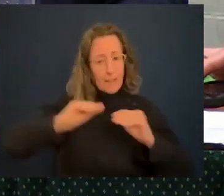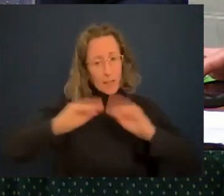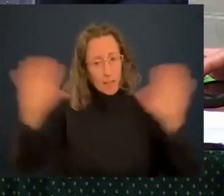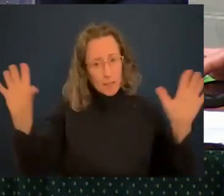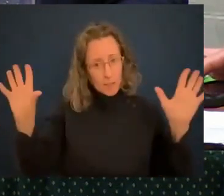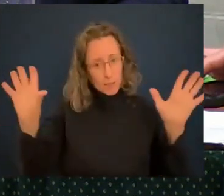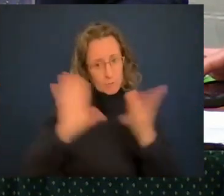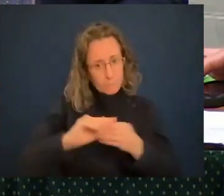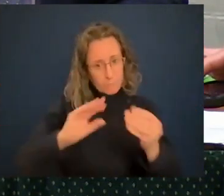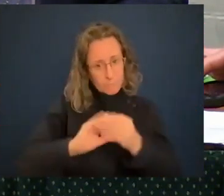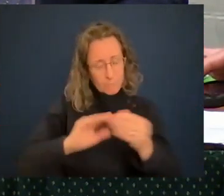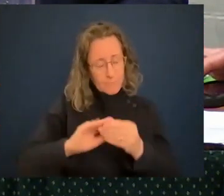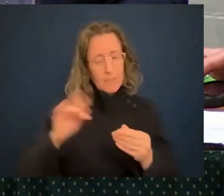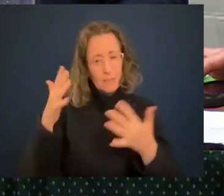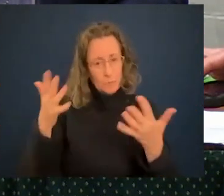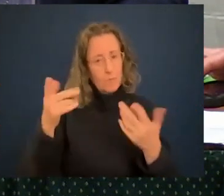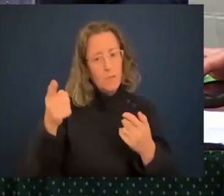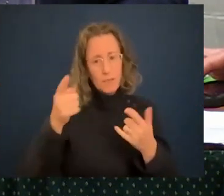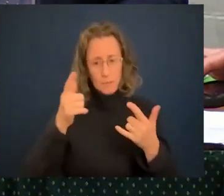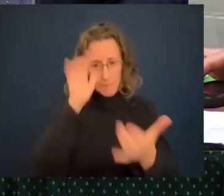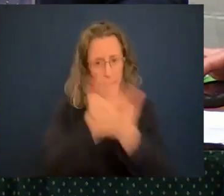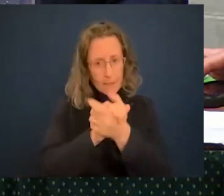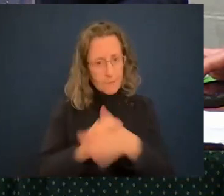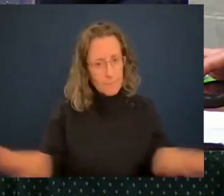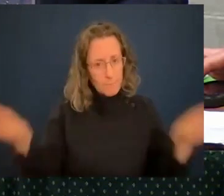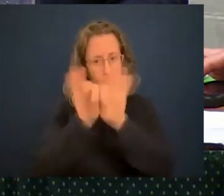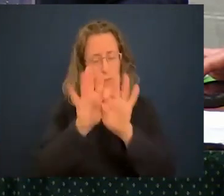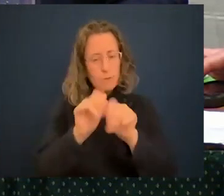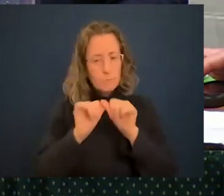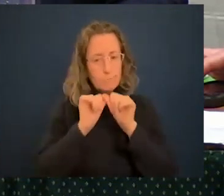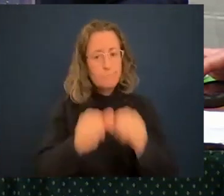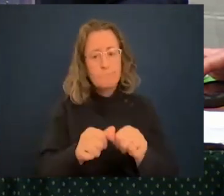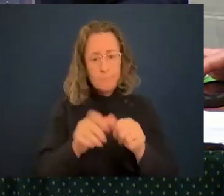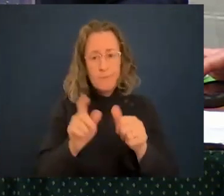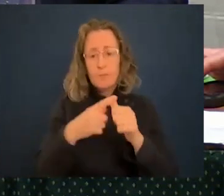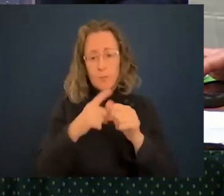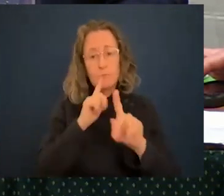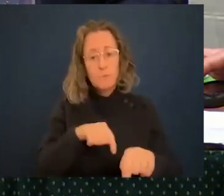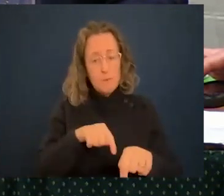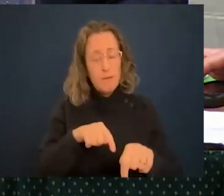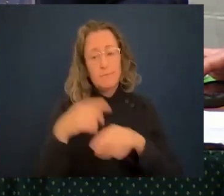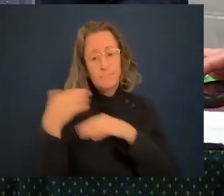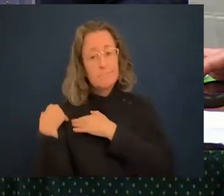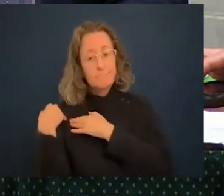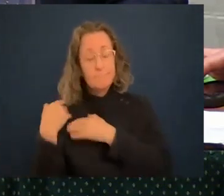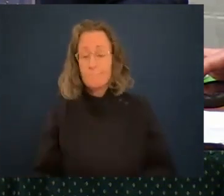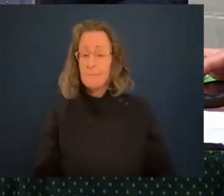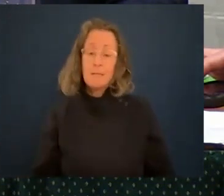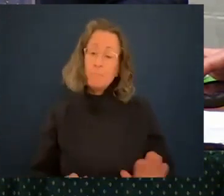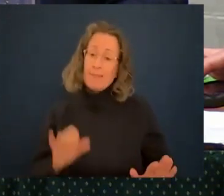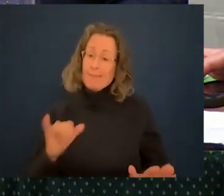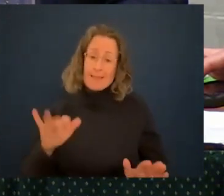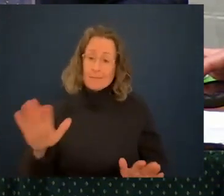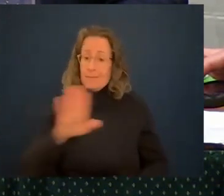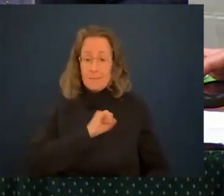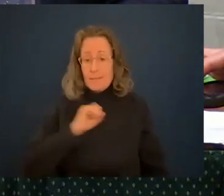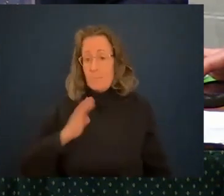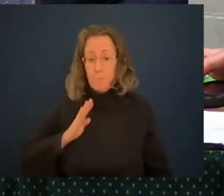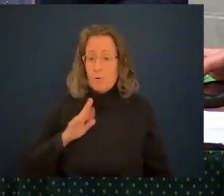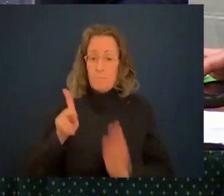continue the first responder system in the fire department but that would be a select word policy decision